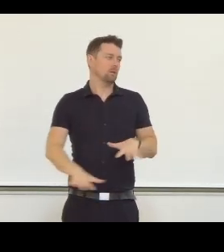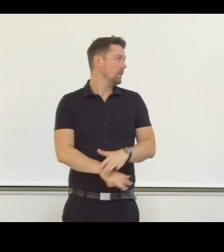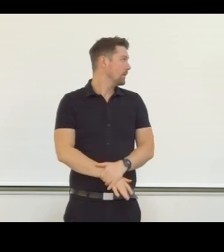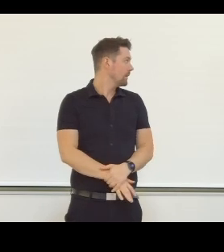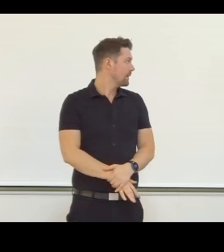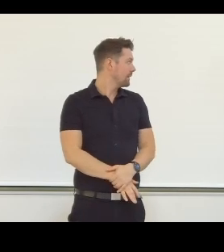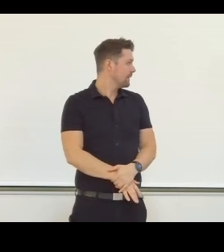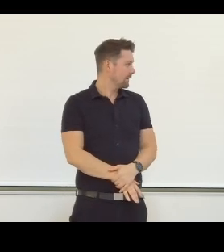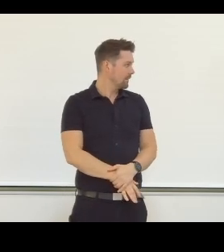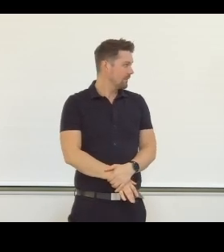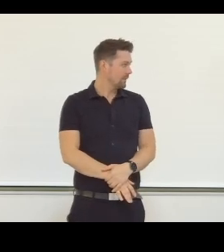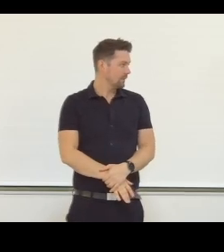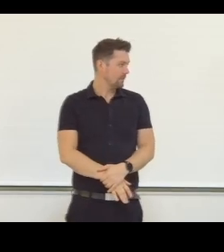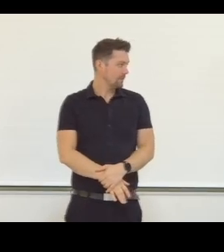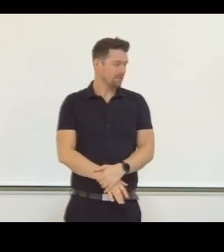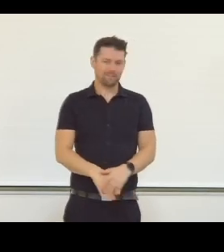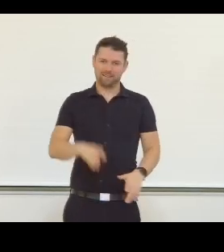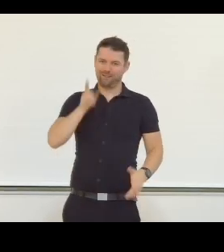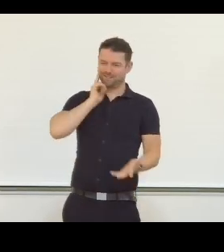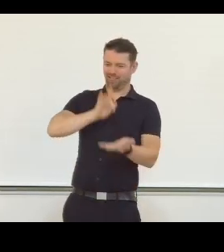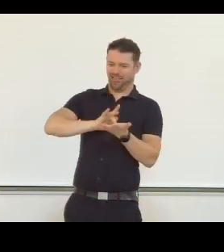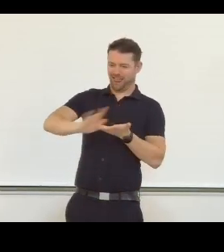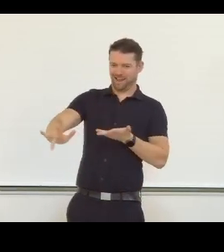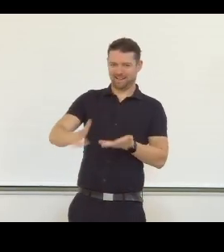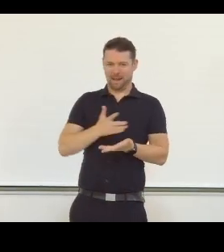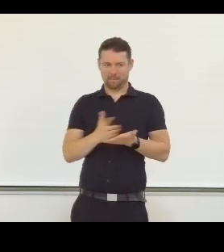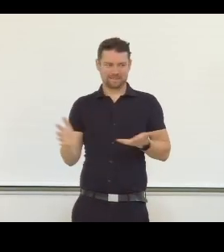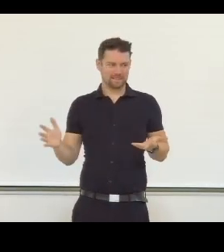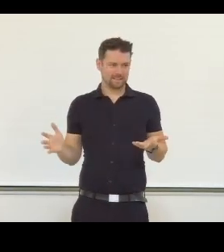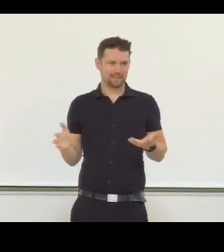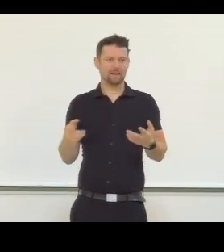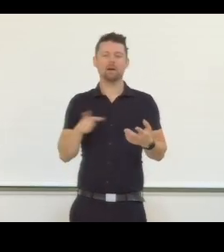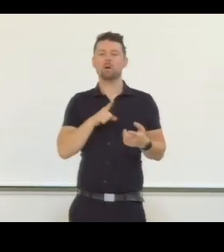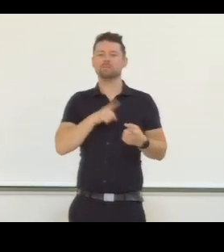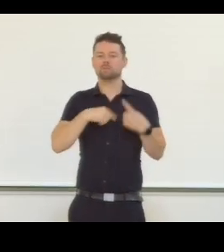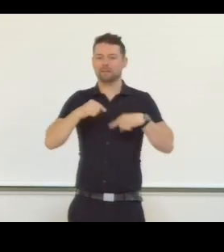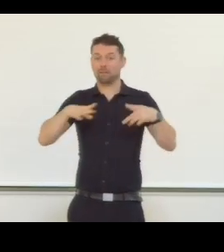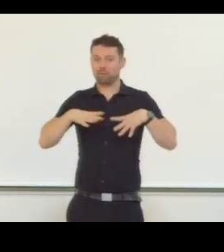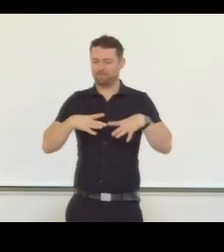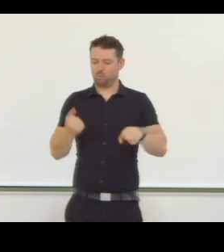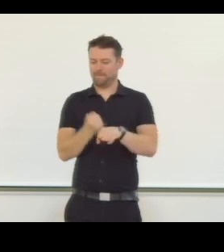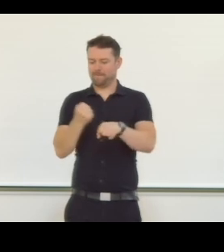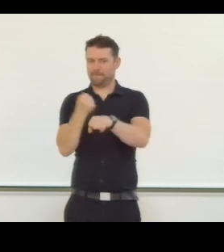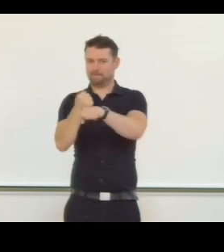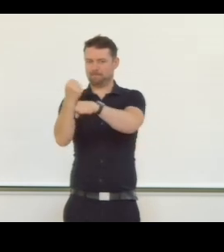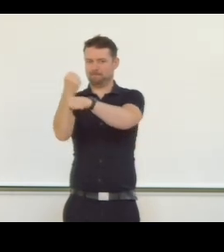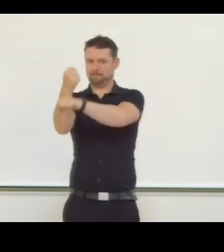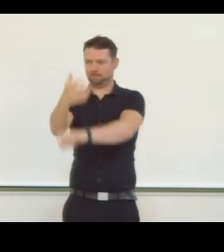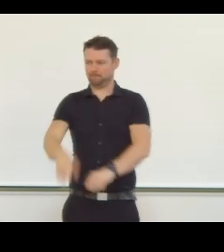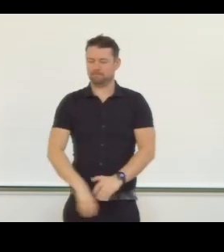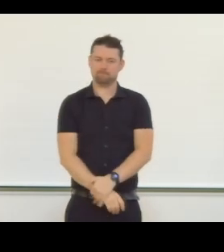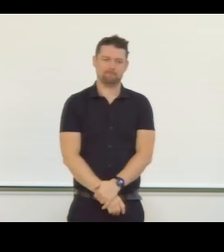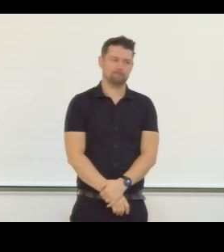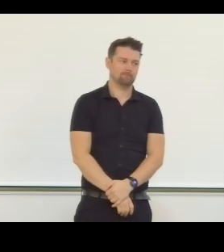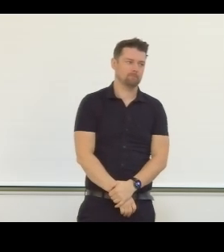cluttered. It looks a lot cleaner and emptier already, so we're getting ready for the Mars production facility.